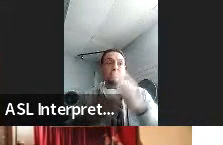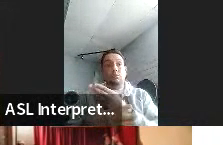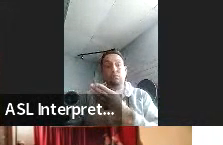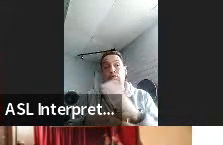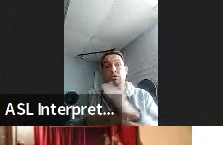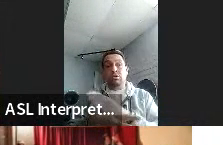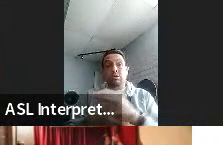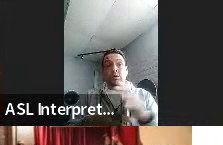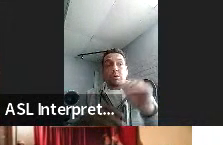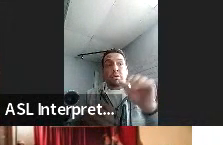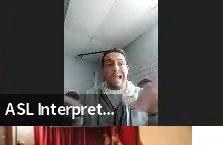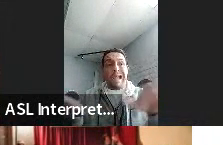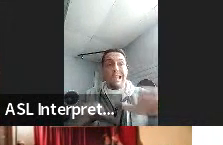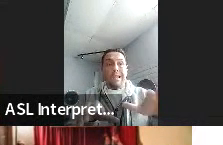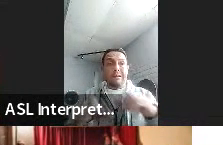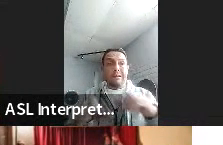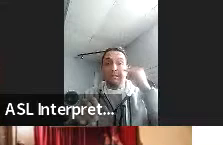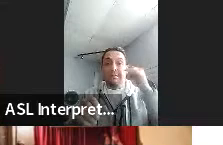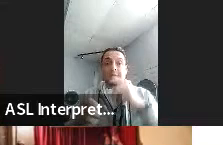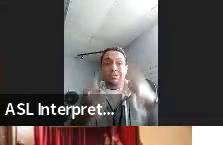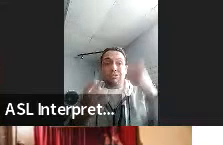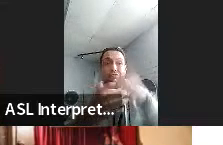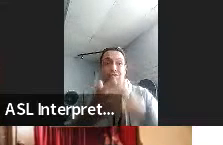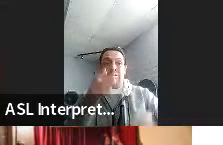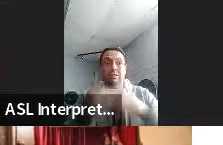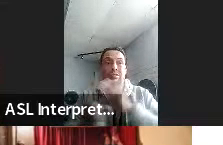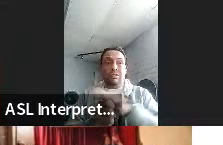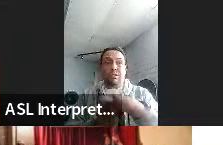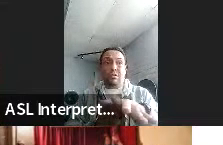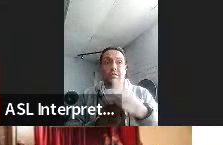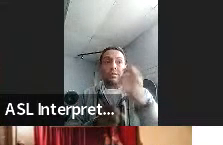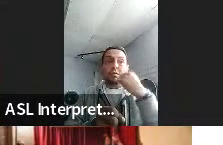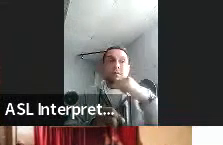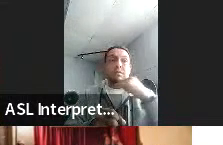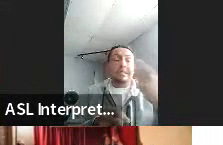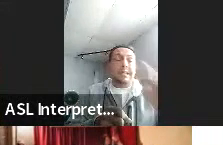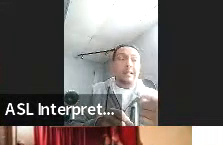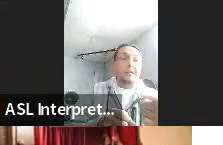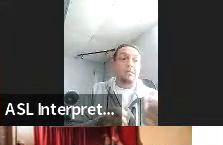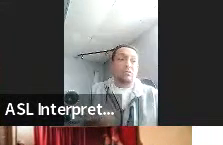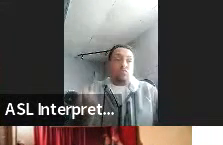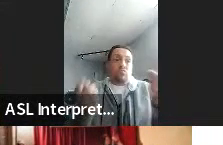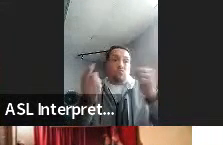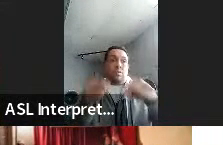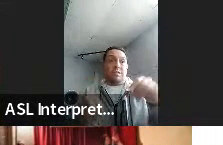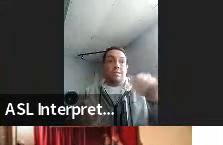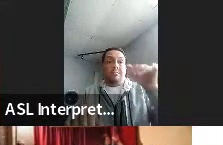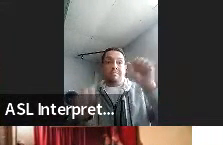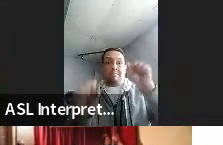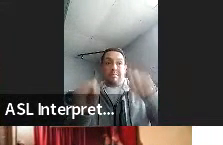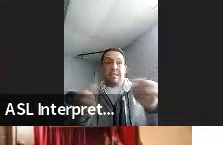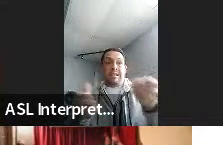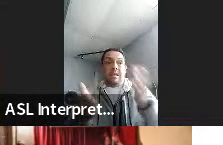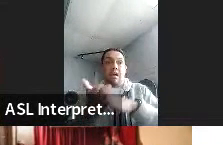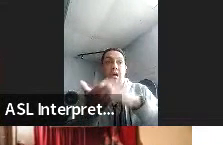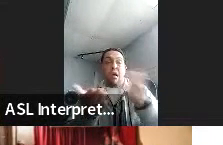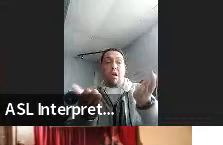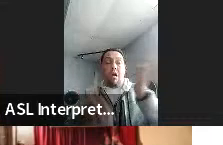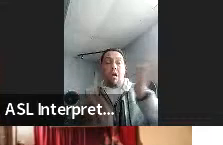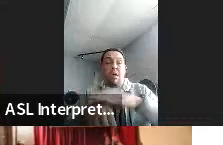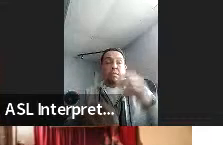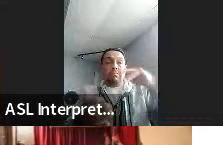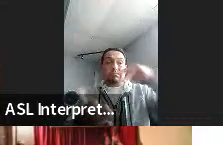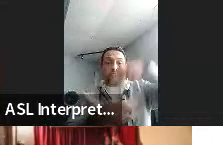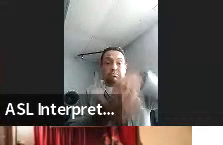to go on stage, or even tell what time they're going to go on stage, or whether you can have things like live comedy or an open mic